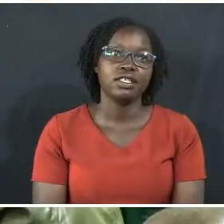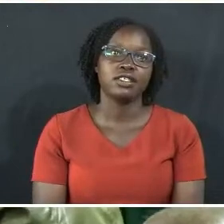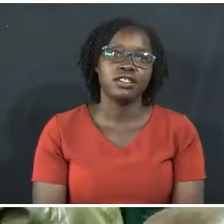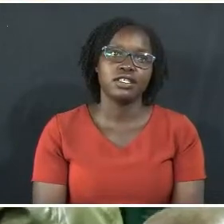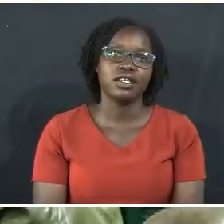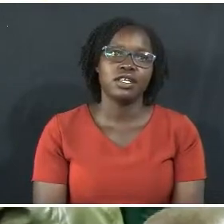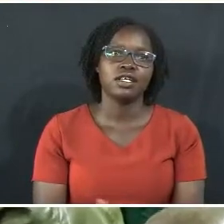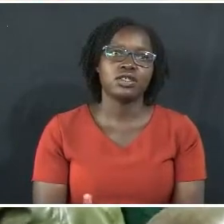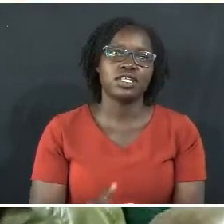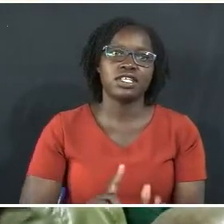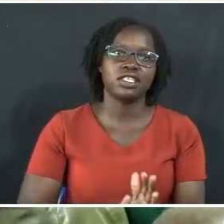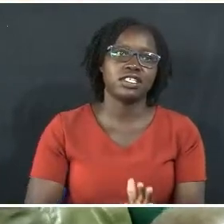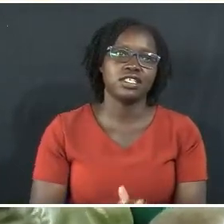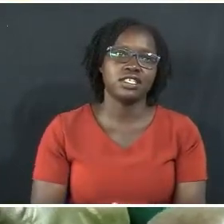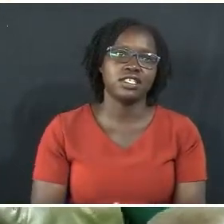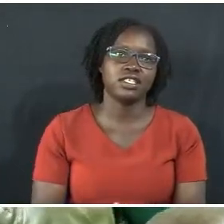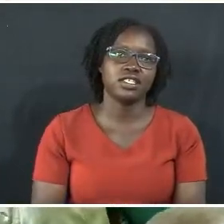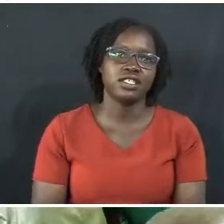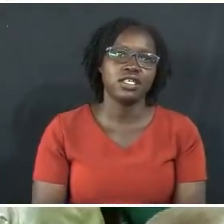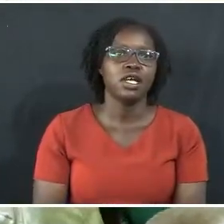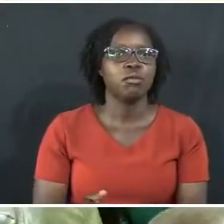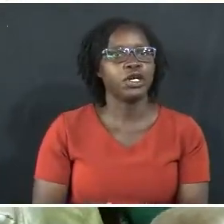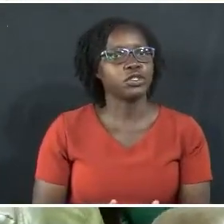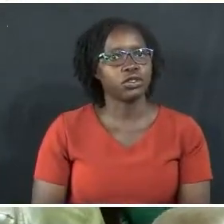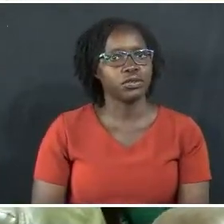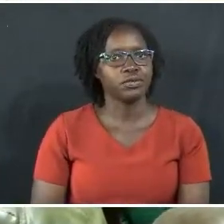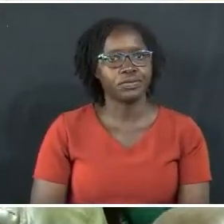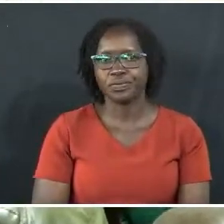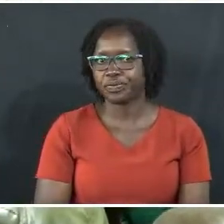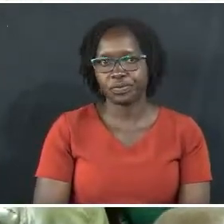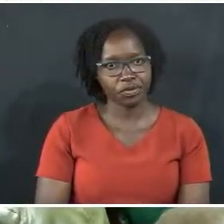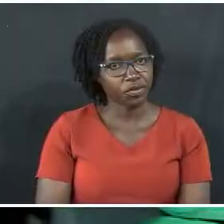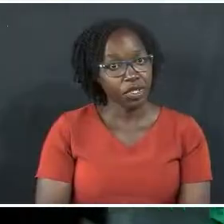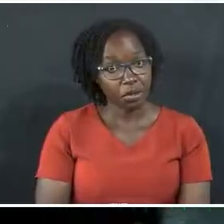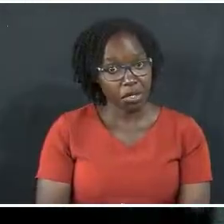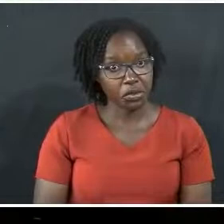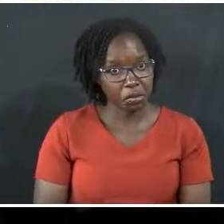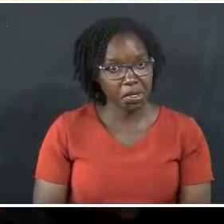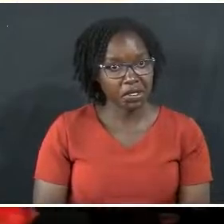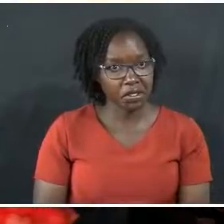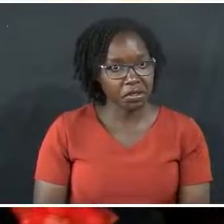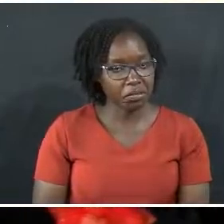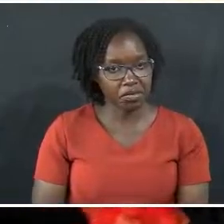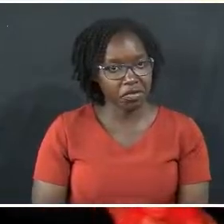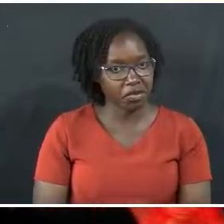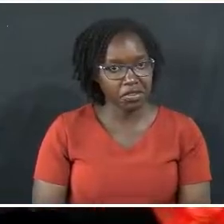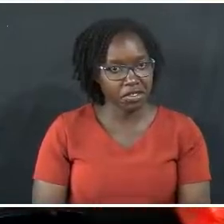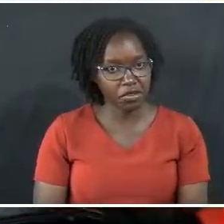Would you want to say, Jesus, I accept you and I want to join this church? Well